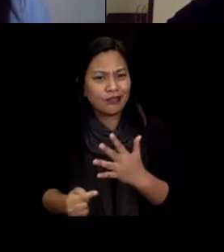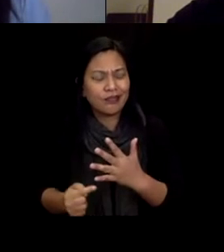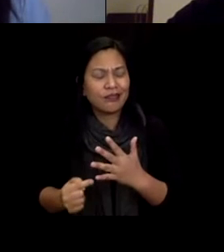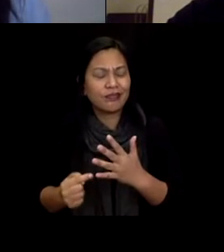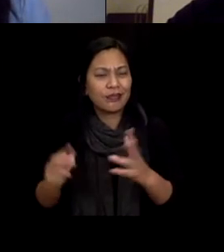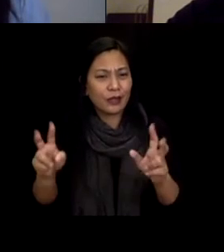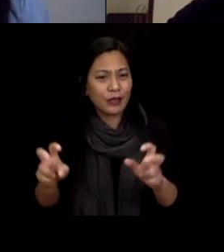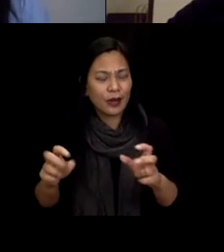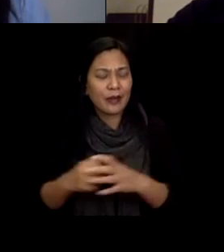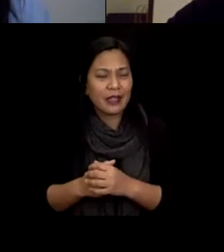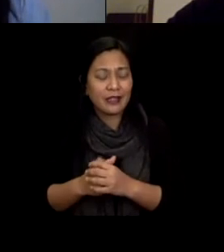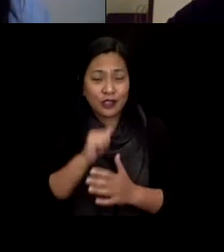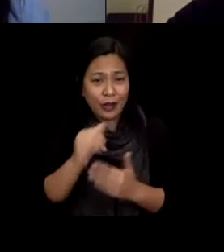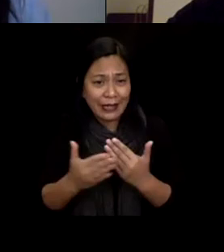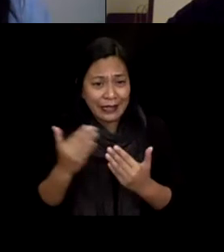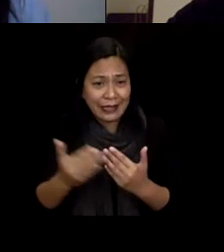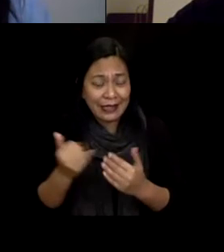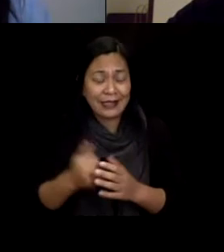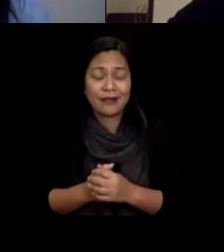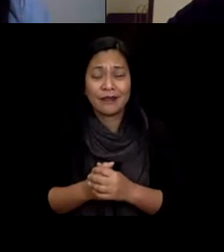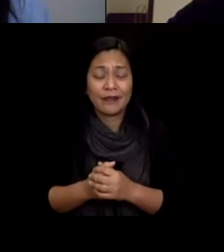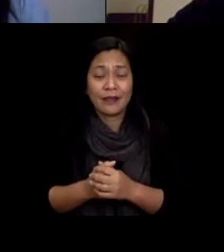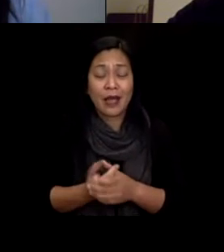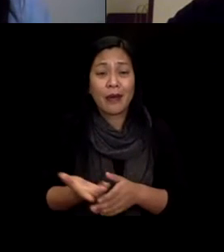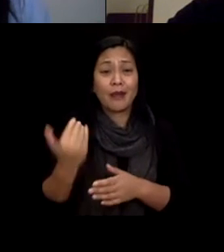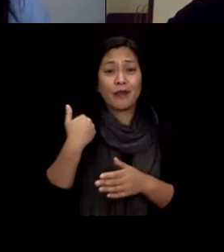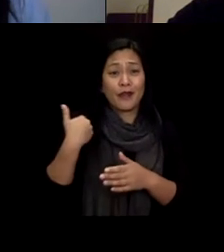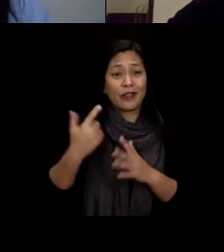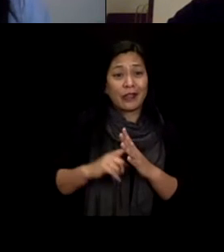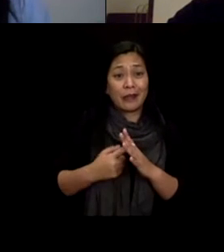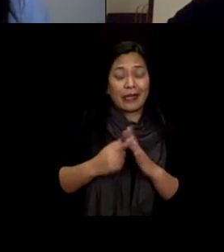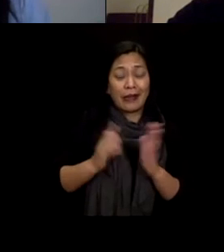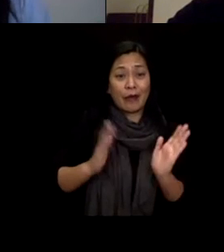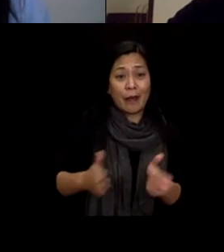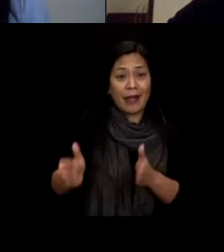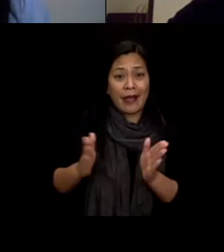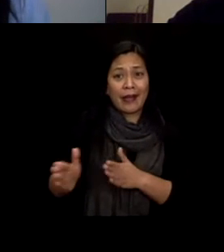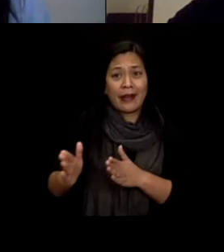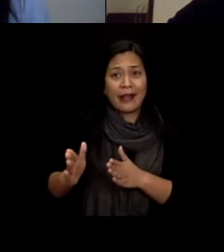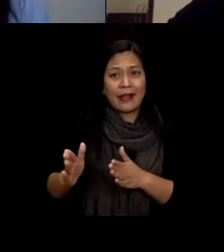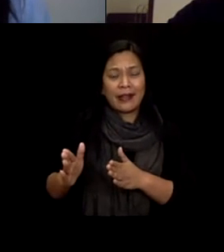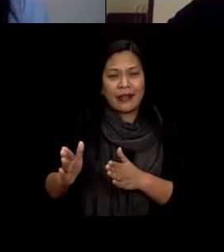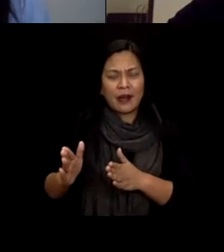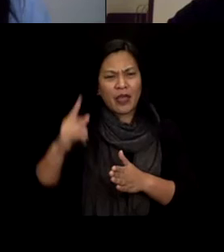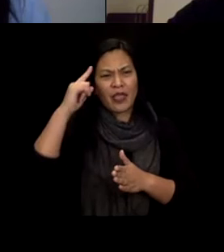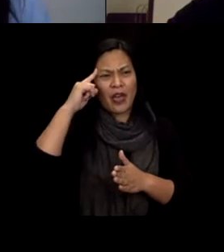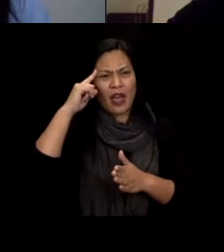make a comment early in our planning this year. I was like, let's just the whole theme this year should be